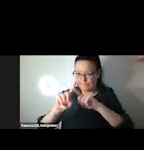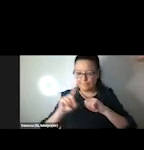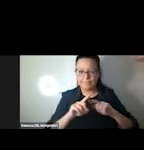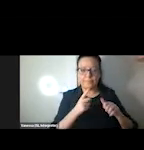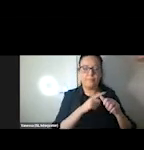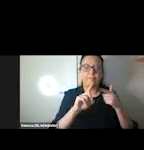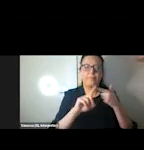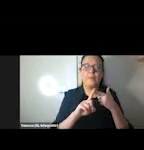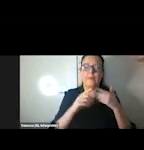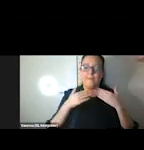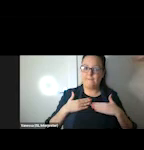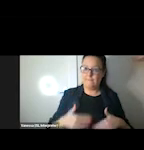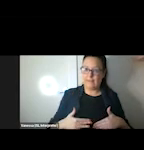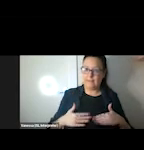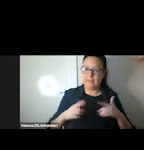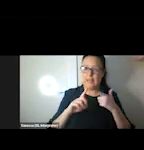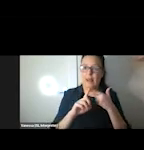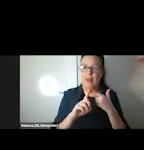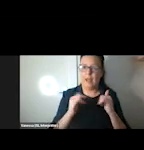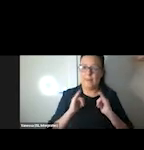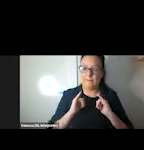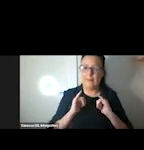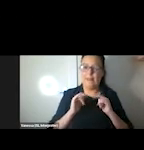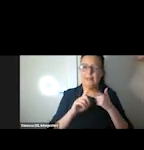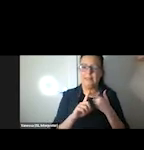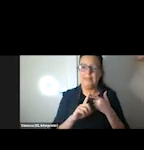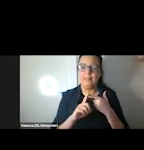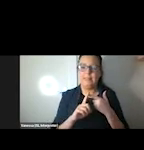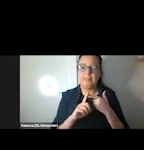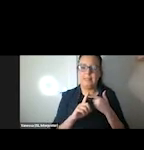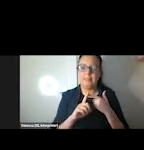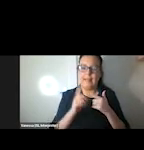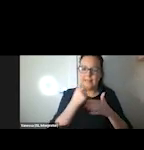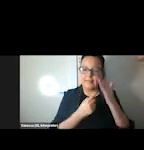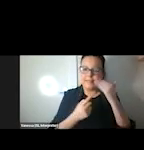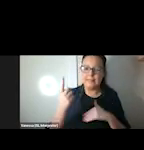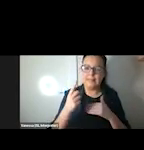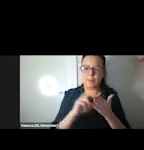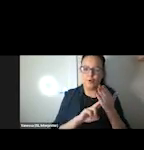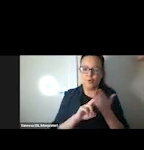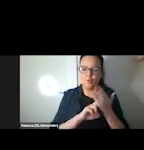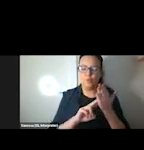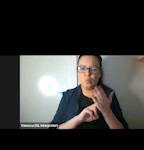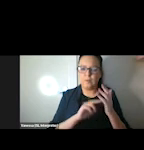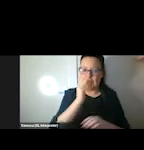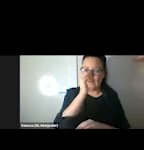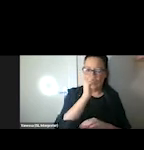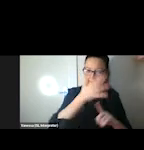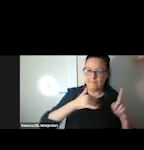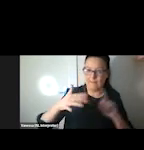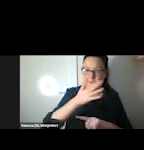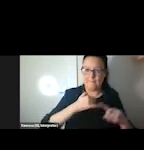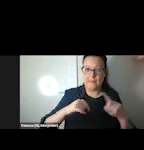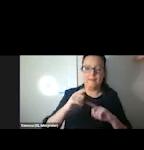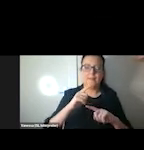M includes or is based on independent use of the built environment. The EN